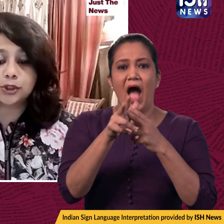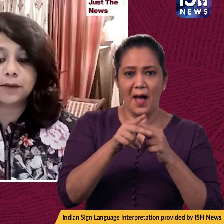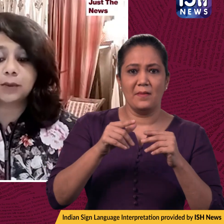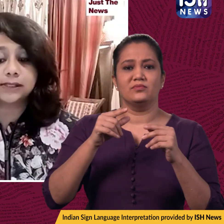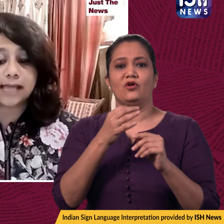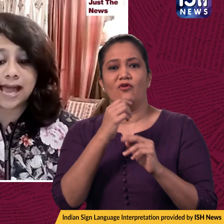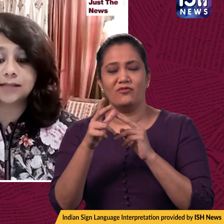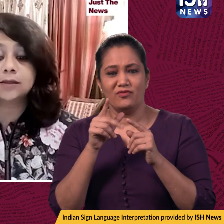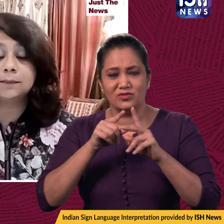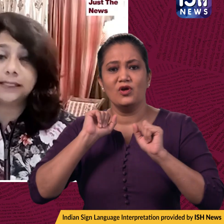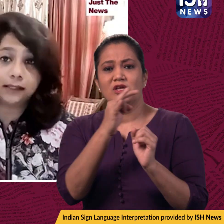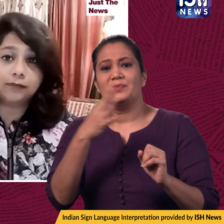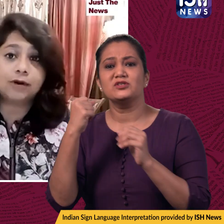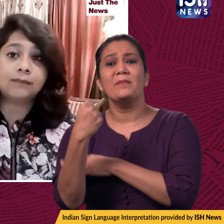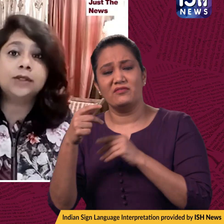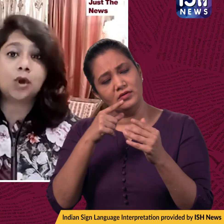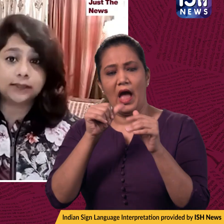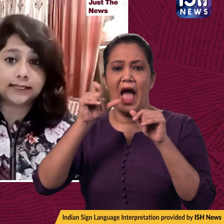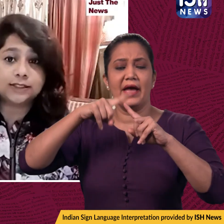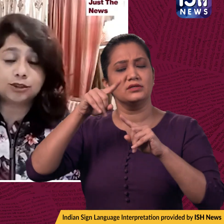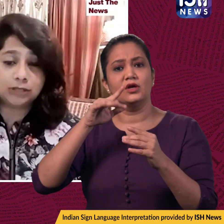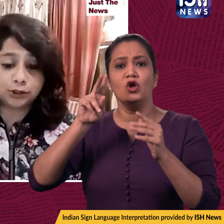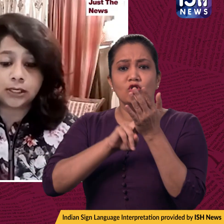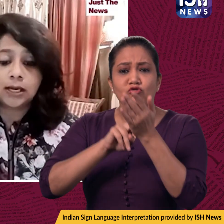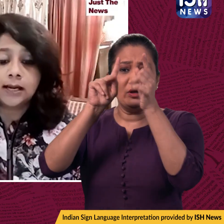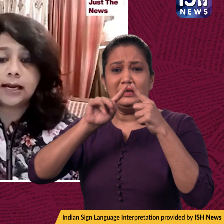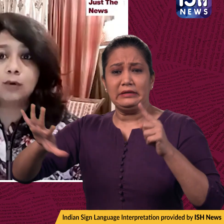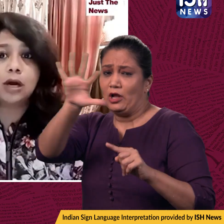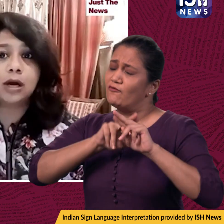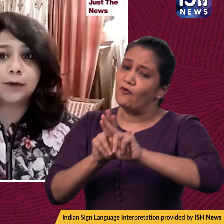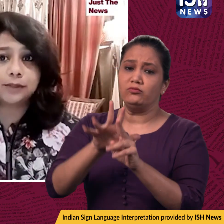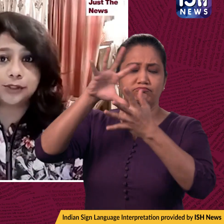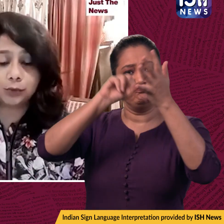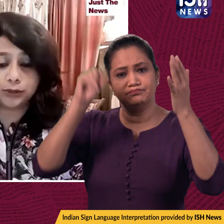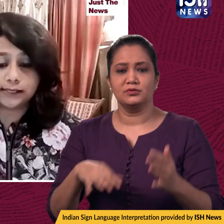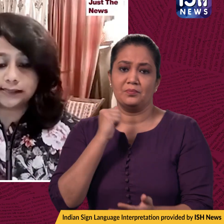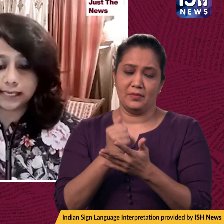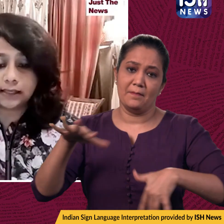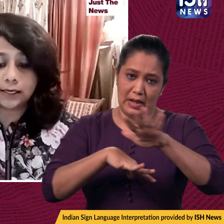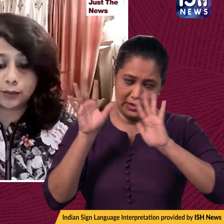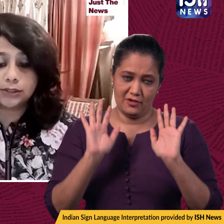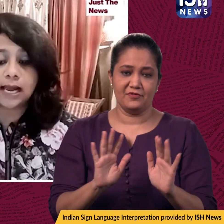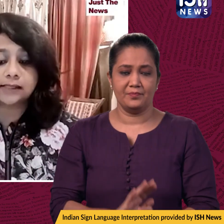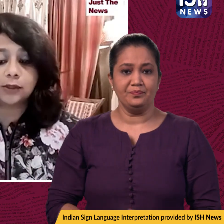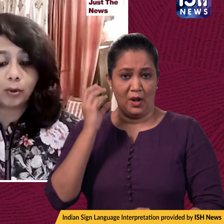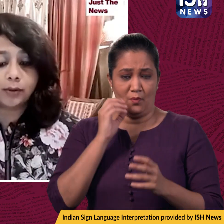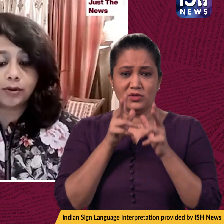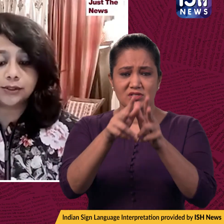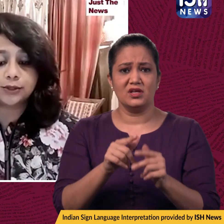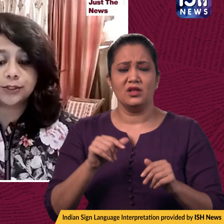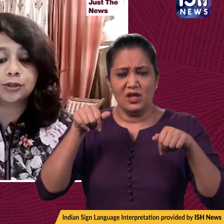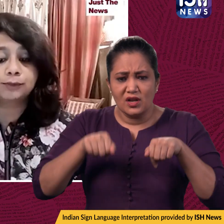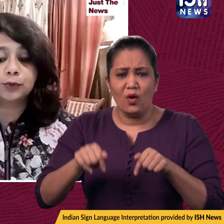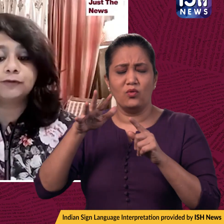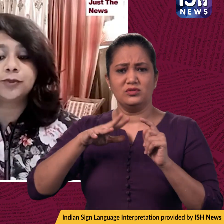Forces Special Powers Act, completely from the Northeast region. Now, Prime Minister Modi has said, and I quote, as the law and